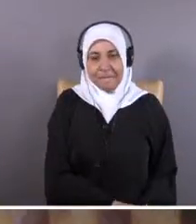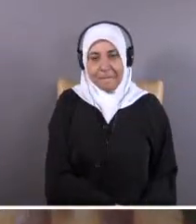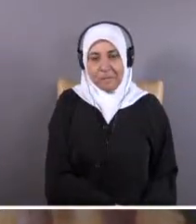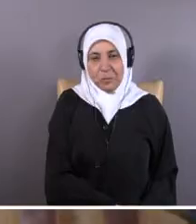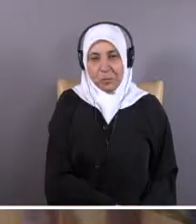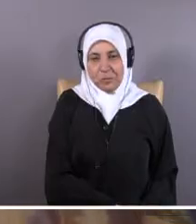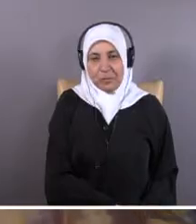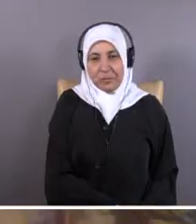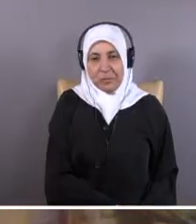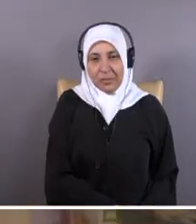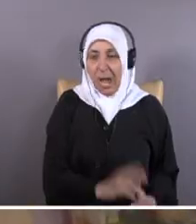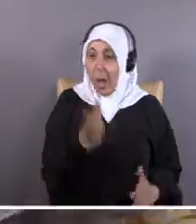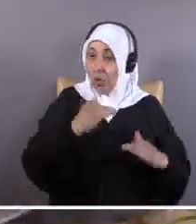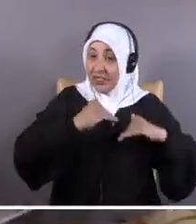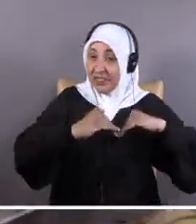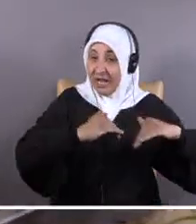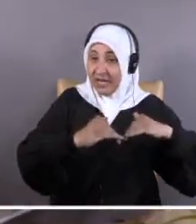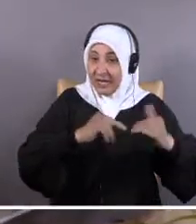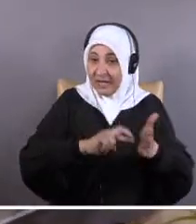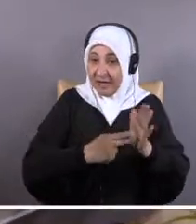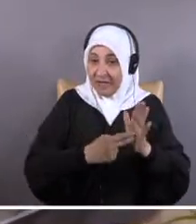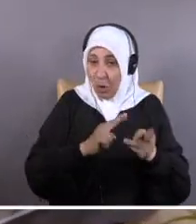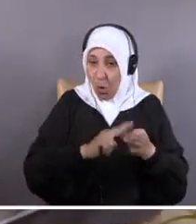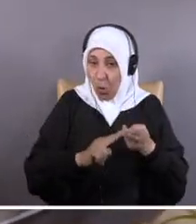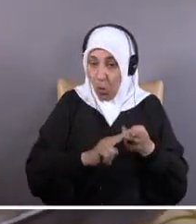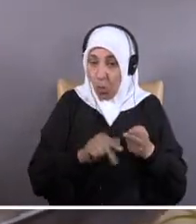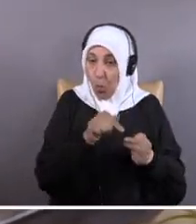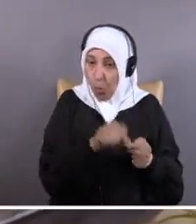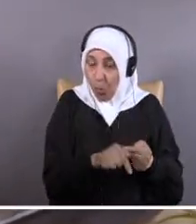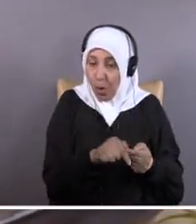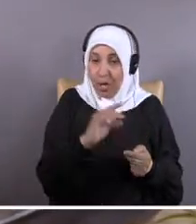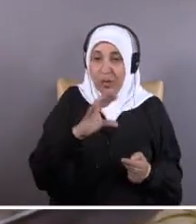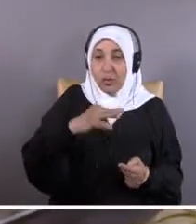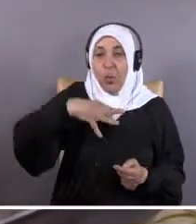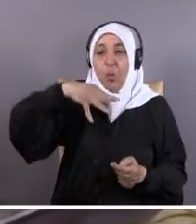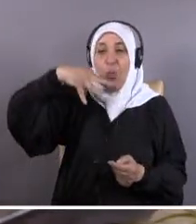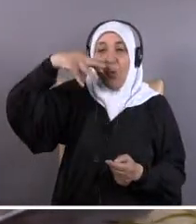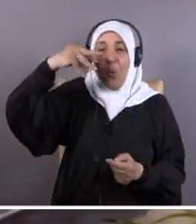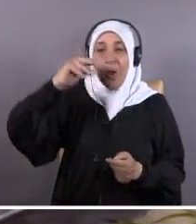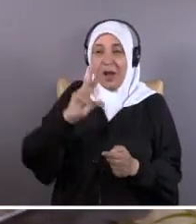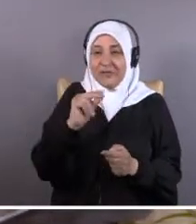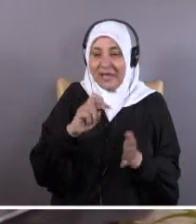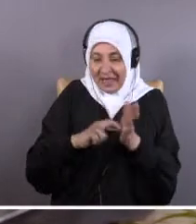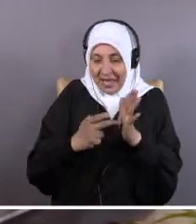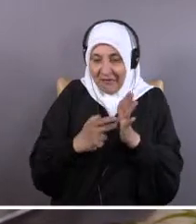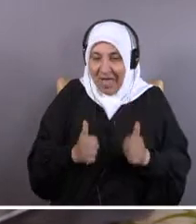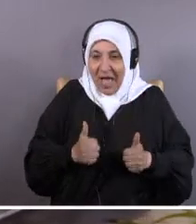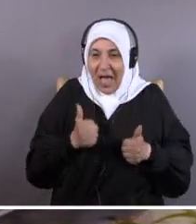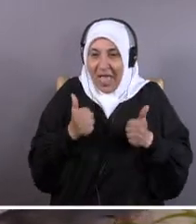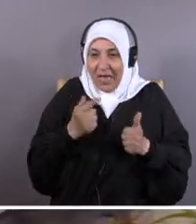is a spiritual way of life to live.